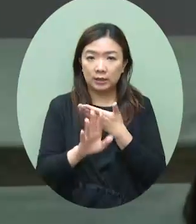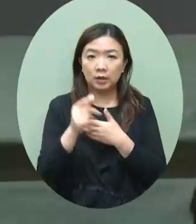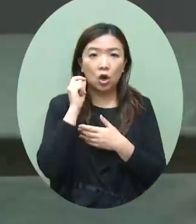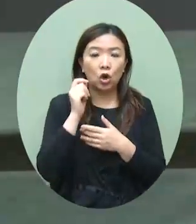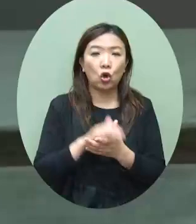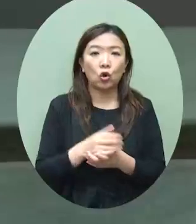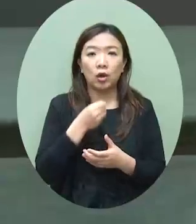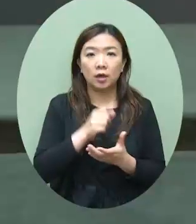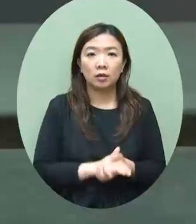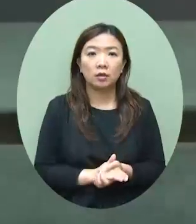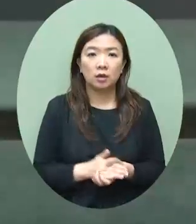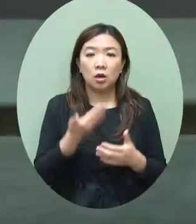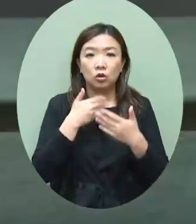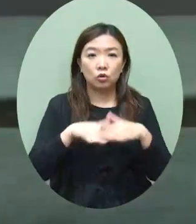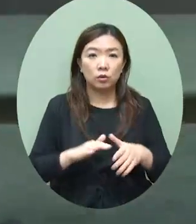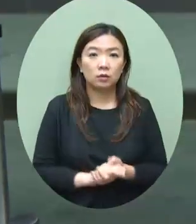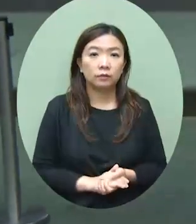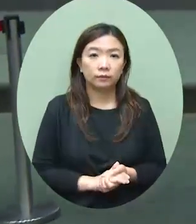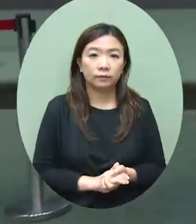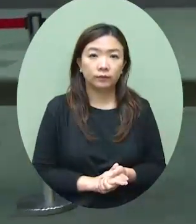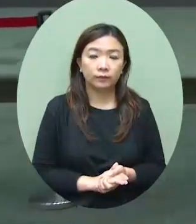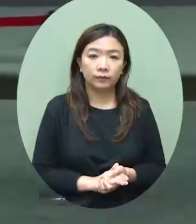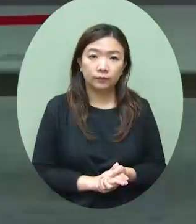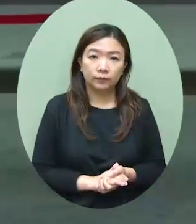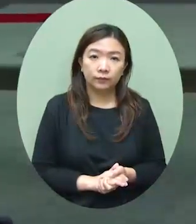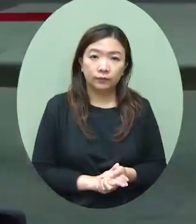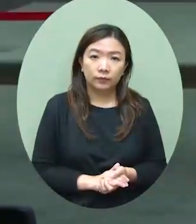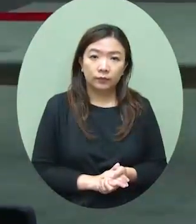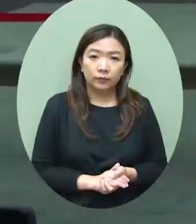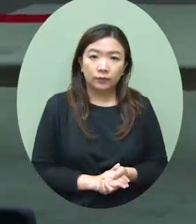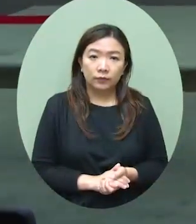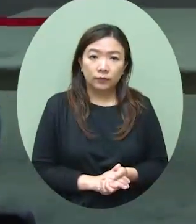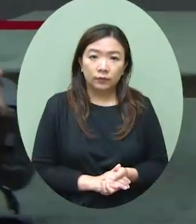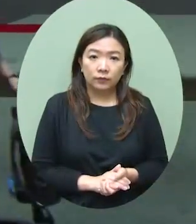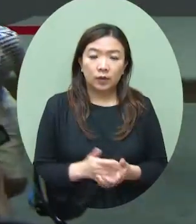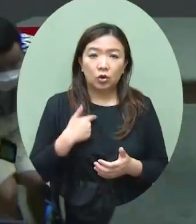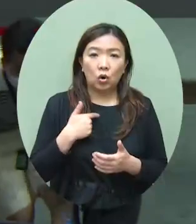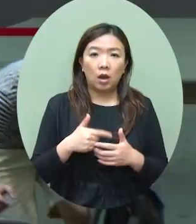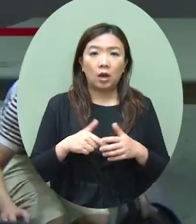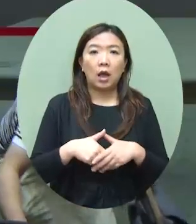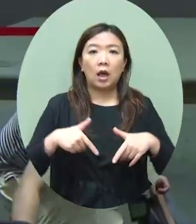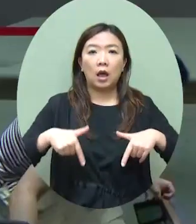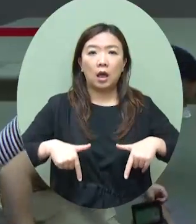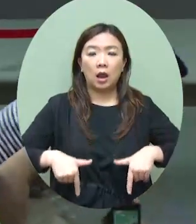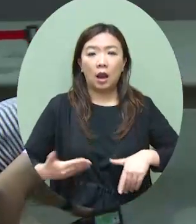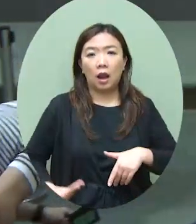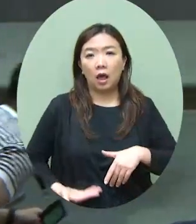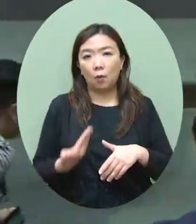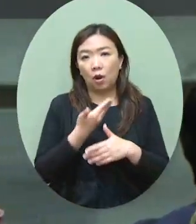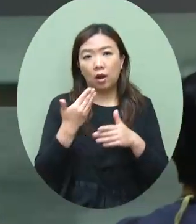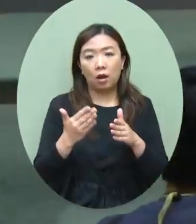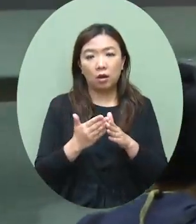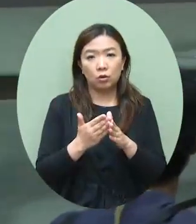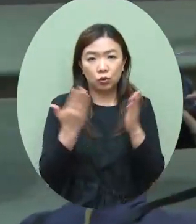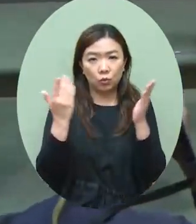Good morning, Mrs. Lam. So we would like to ask a question from SCMP. So do you see the recent commentaries from